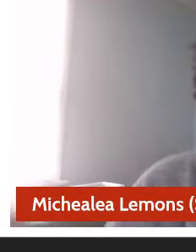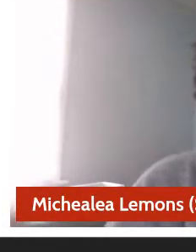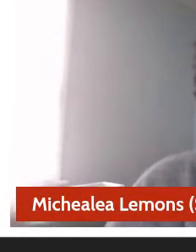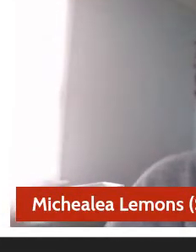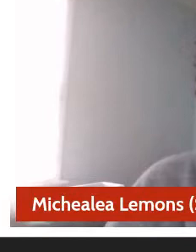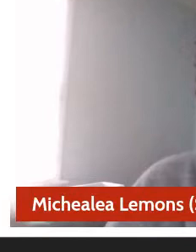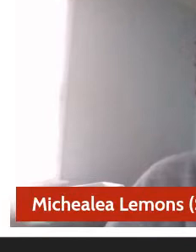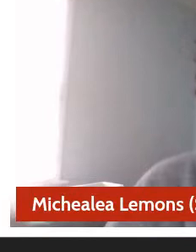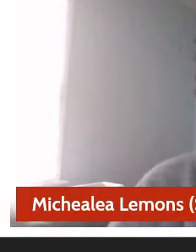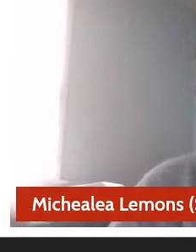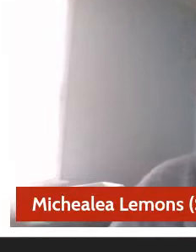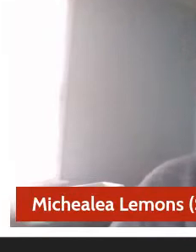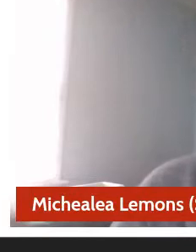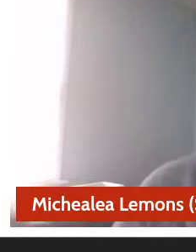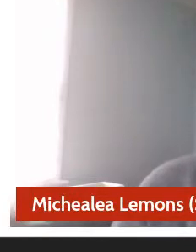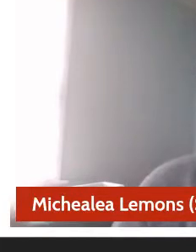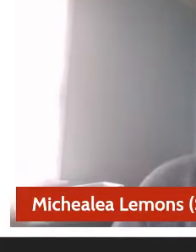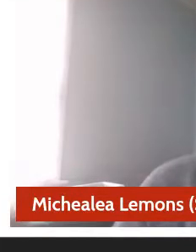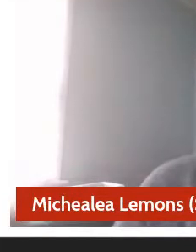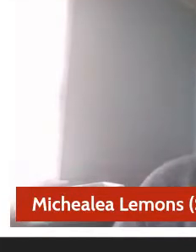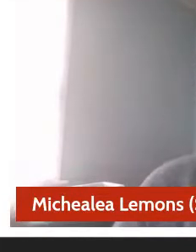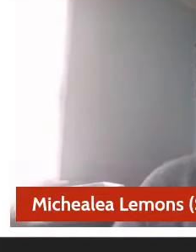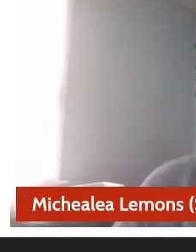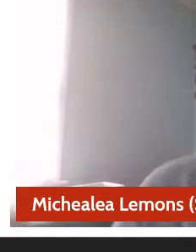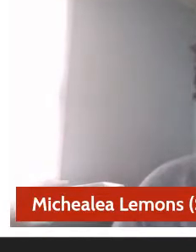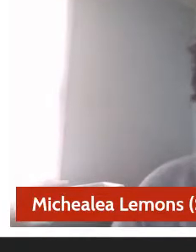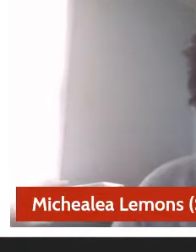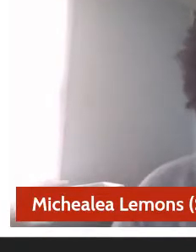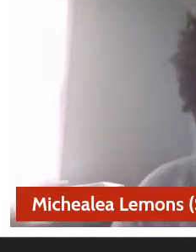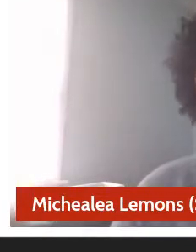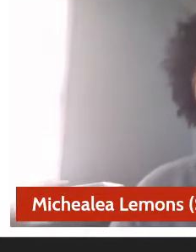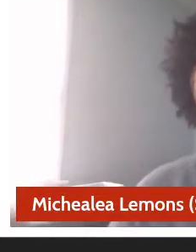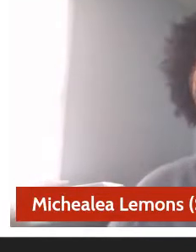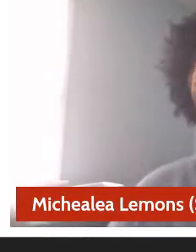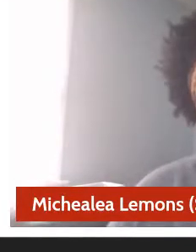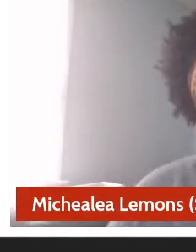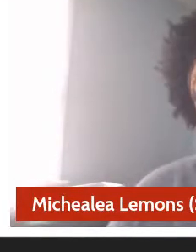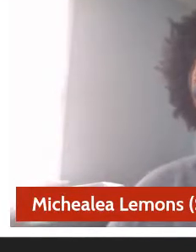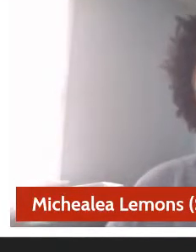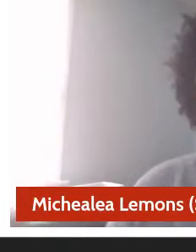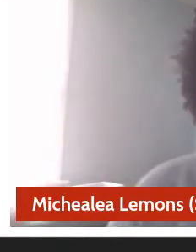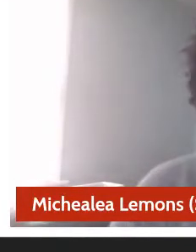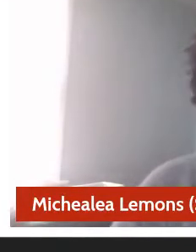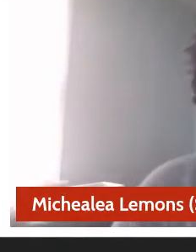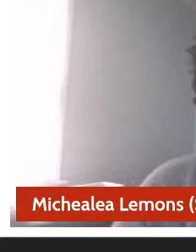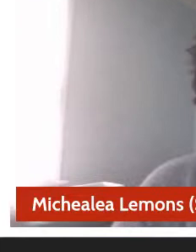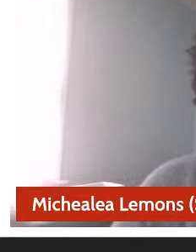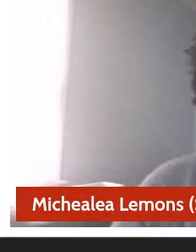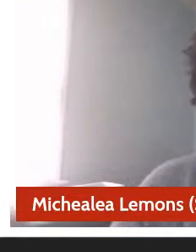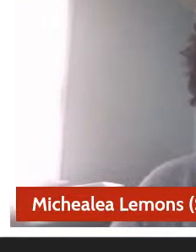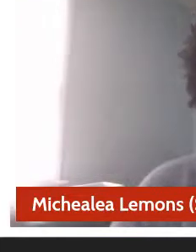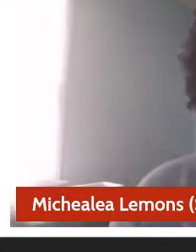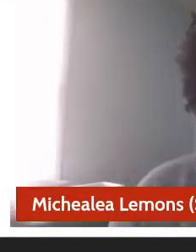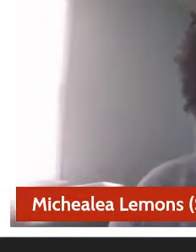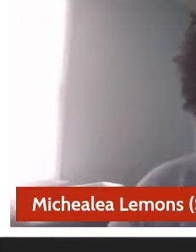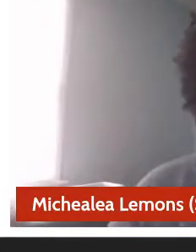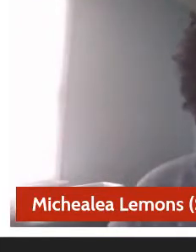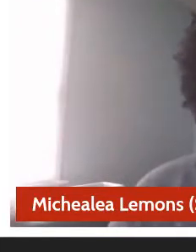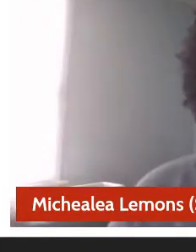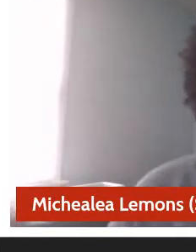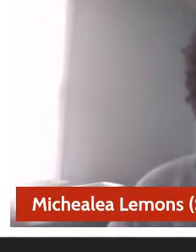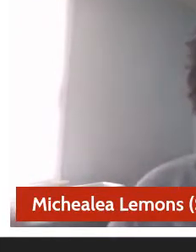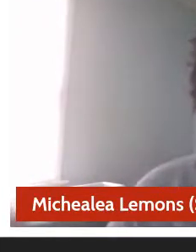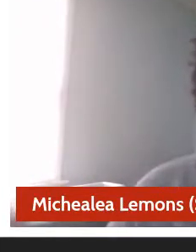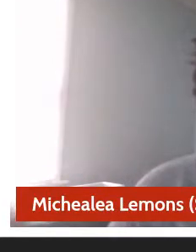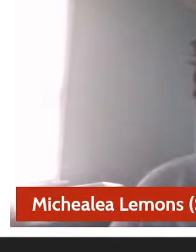Today's our virtual art gallery, and it was created to spotlight one of our talented PCAF clients and other Black women artists and the